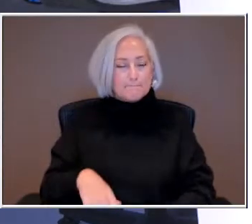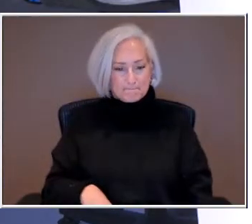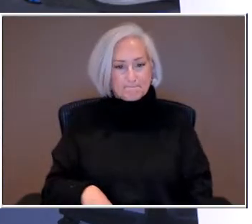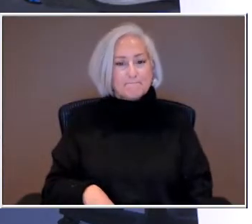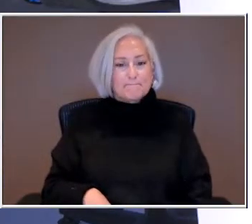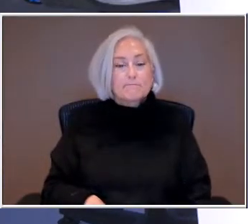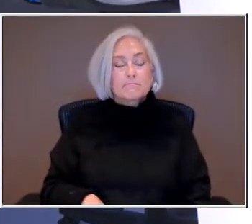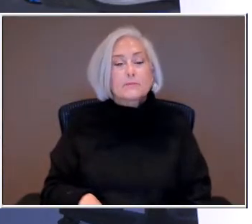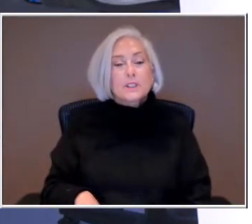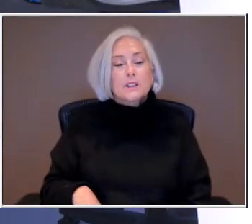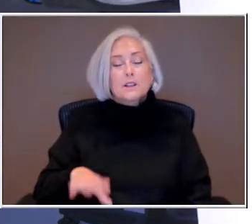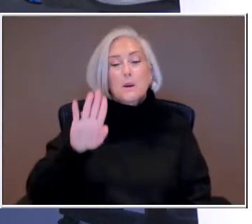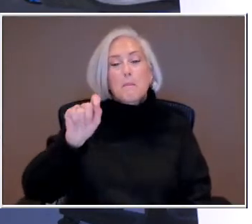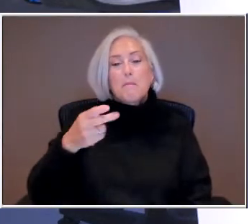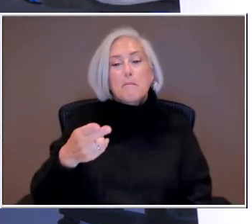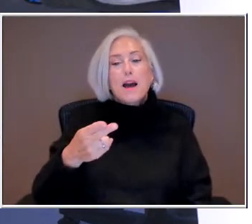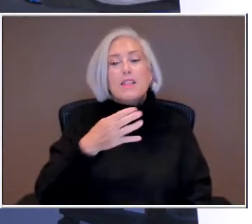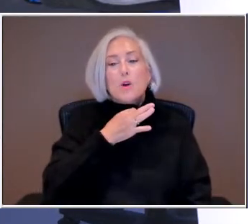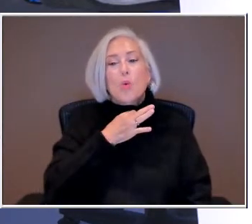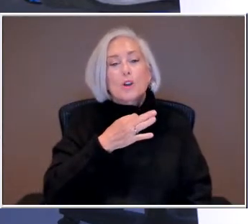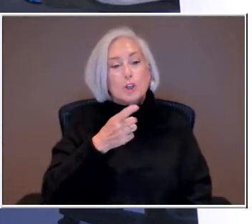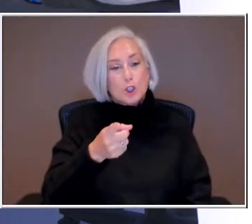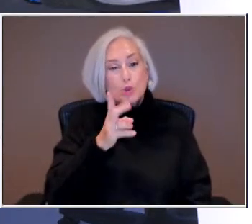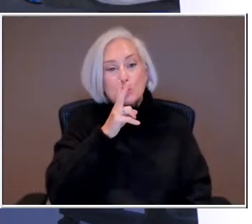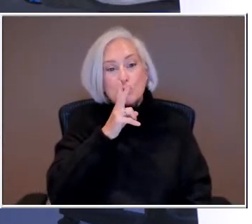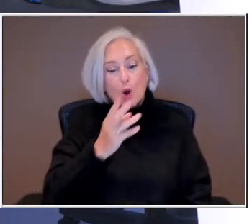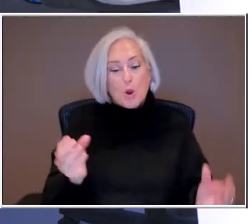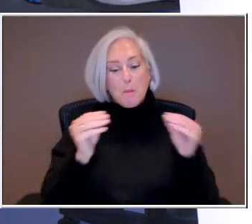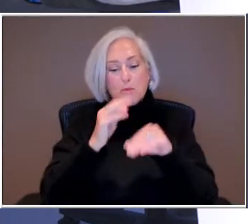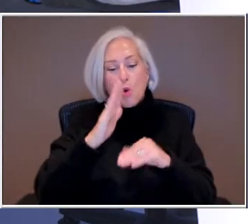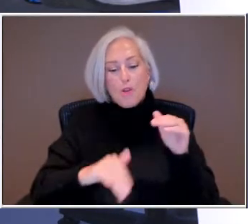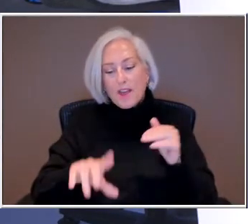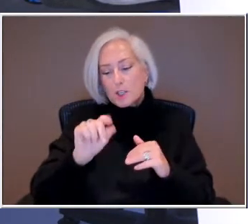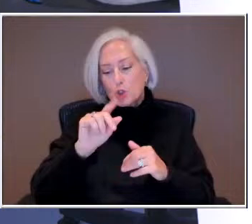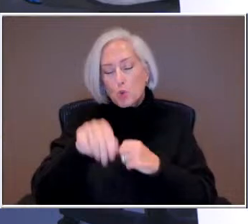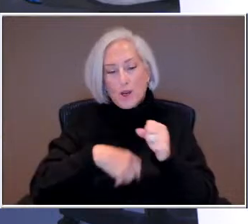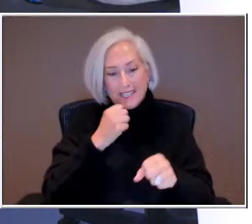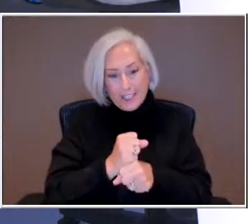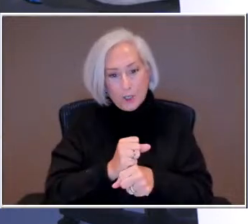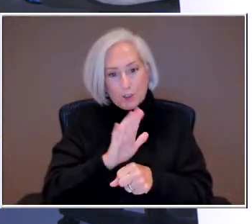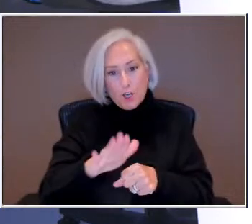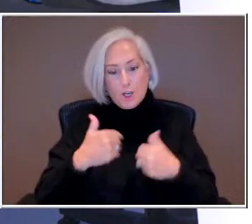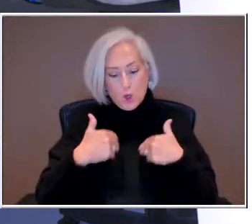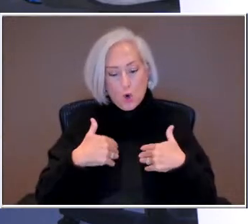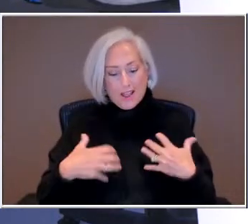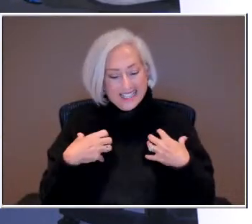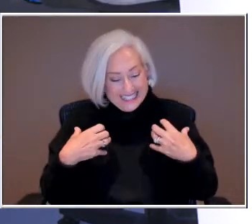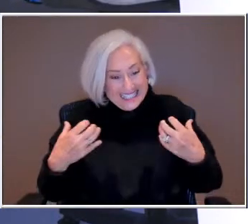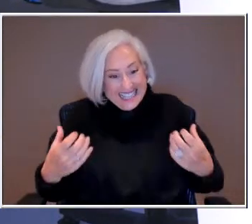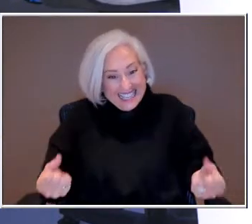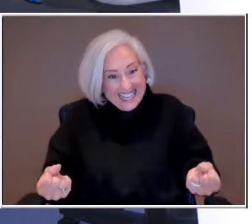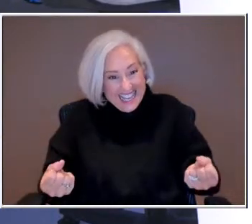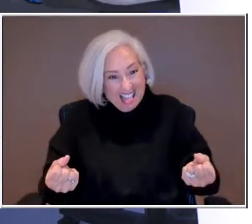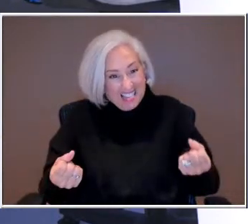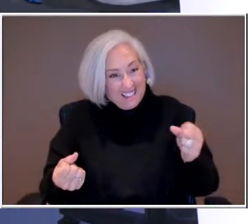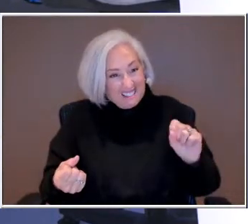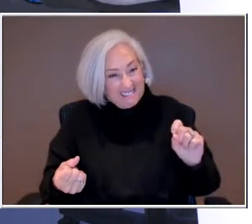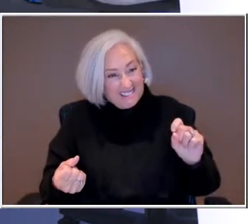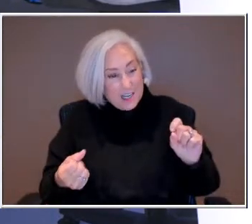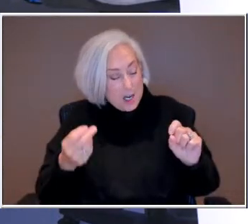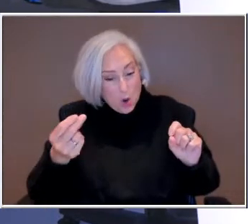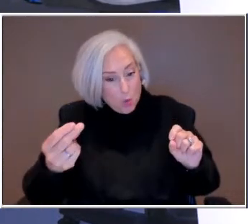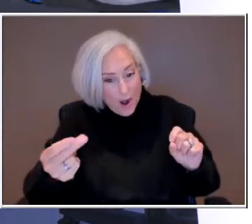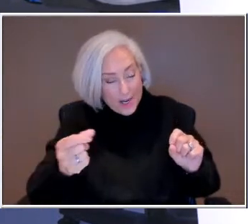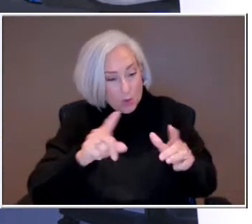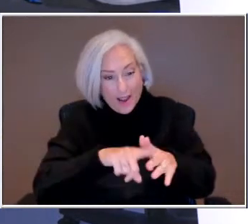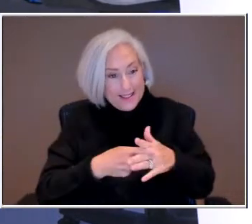if you smoke more than 20 years and you stop, do your lungs heal at all? When does that healing process start? Is it right away, like they